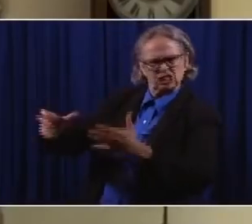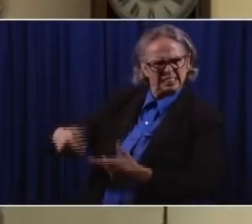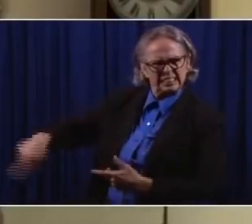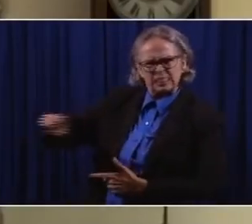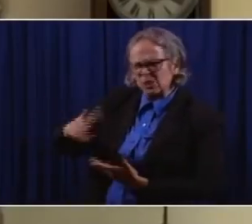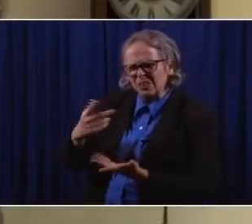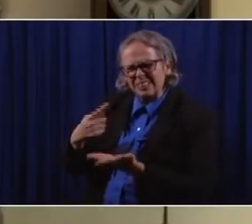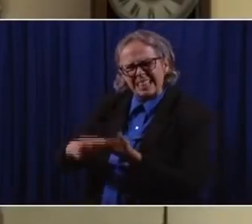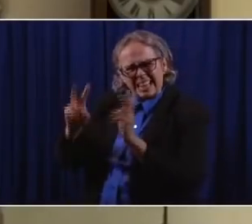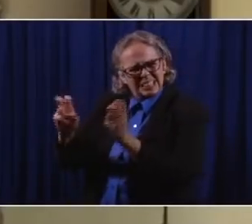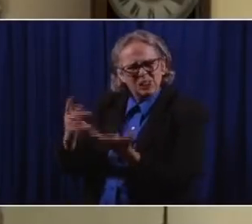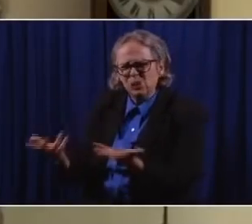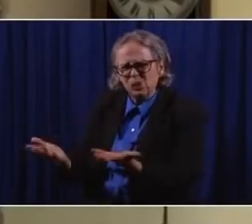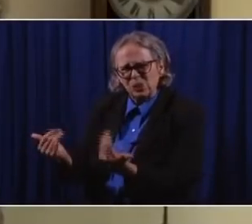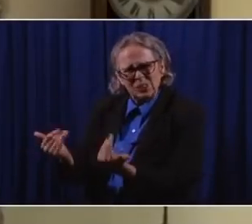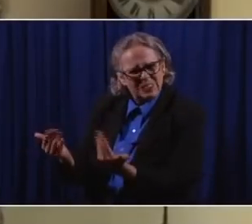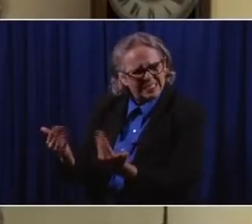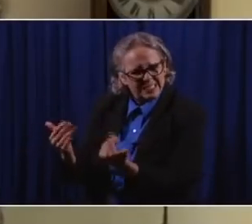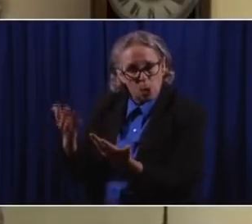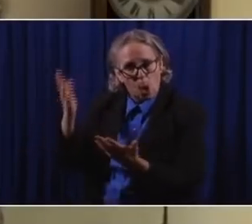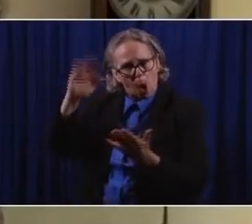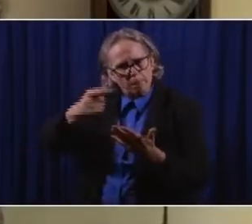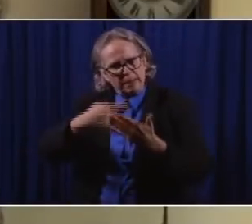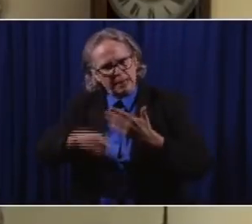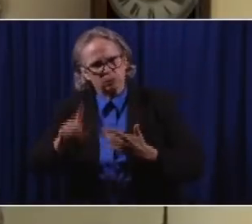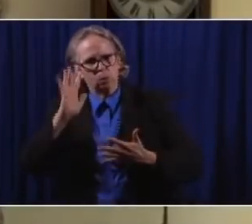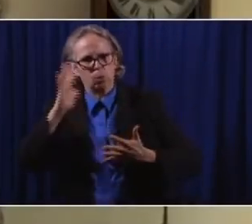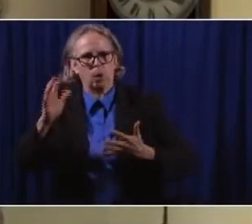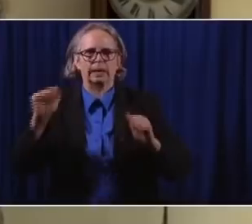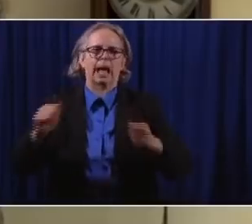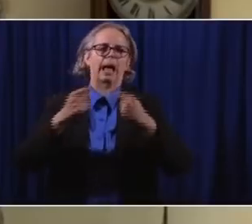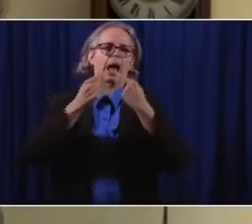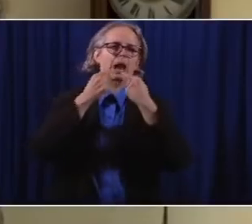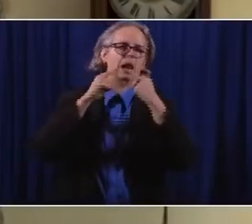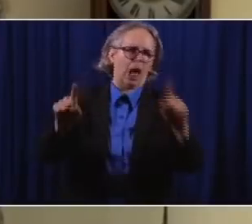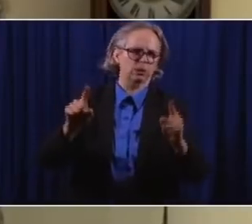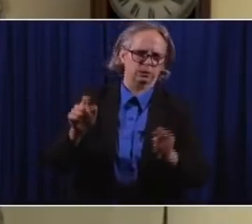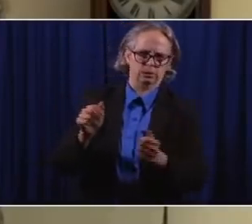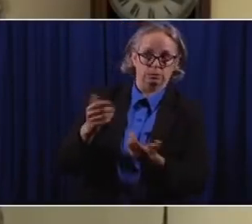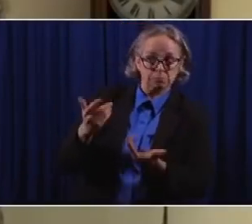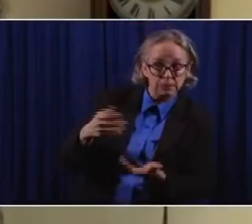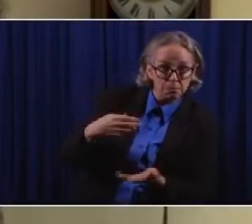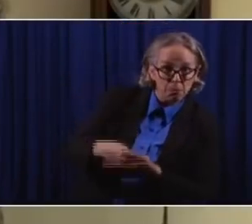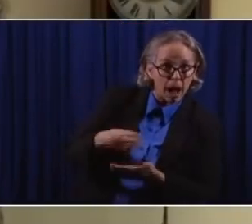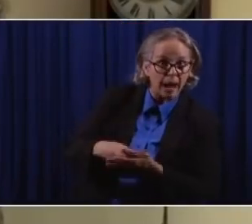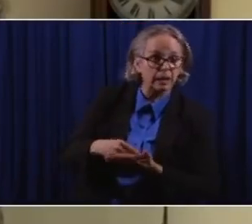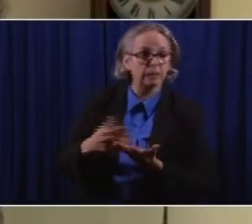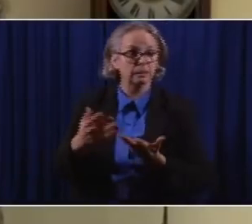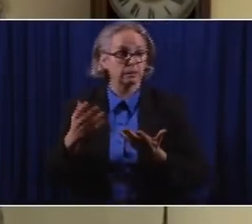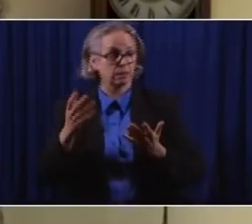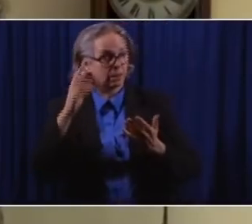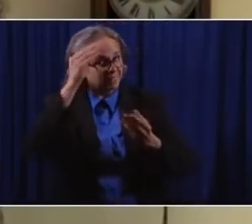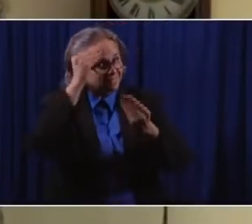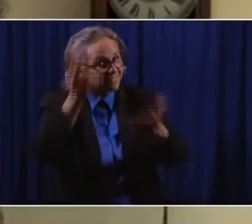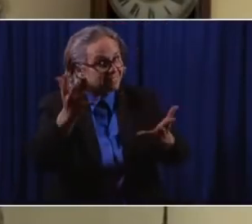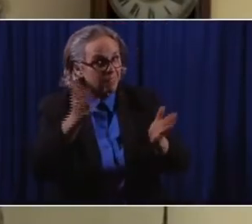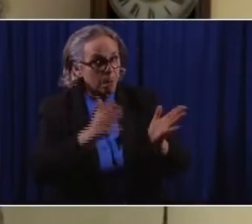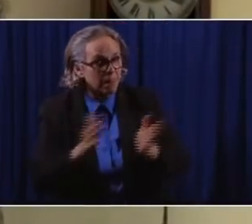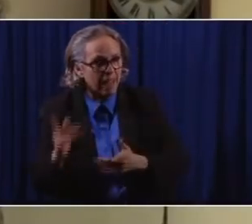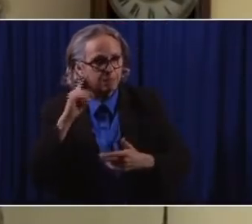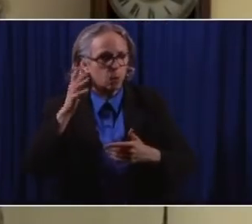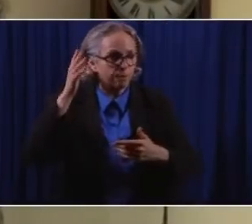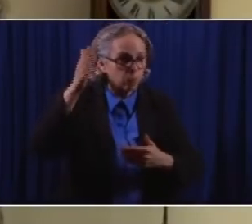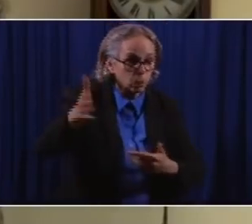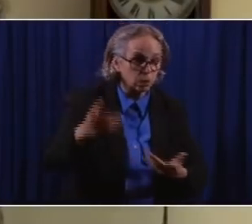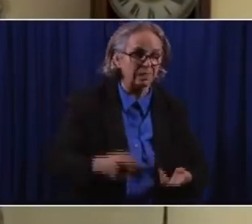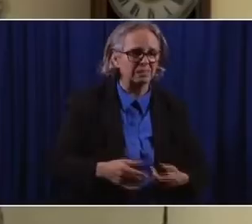by next week that we'll be able to announce at least some of this and give you an indication of where we're going. But the mental health